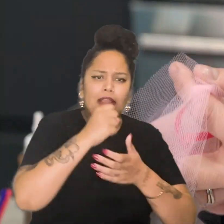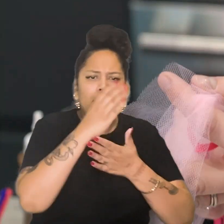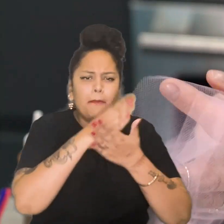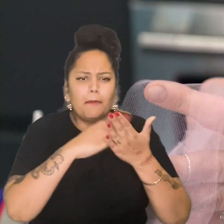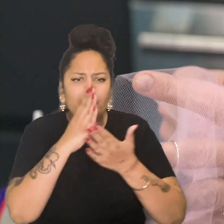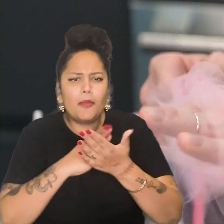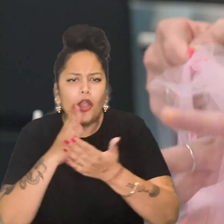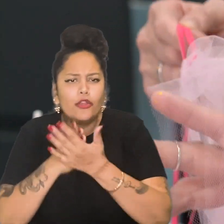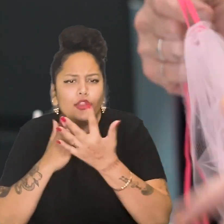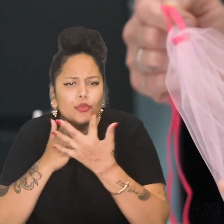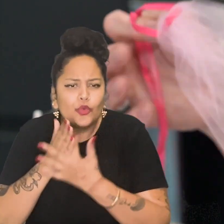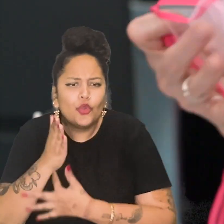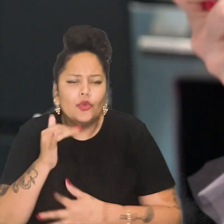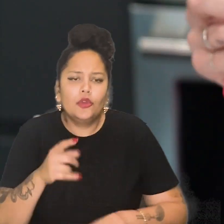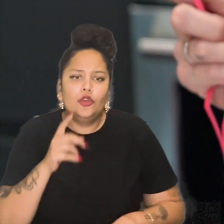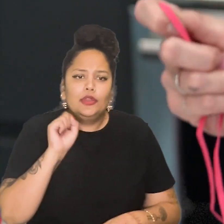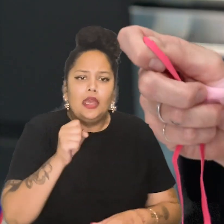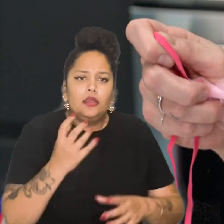do a loop over,